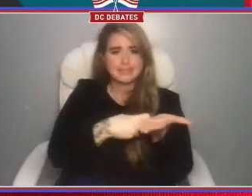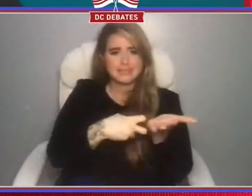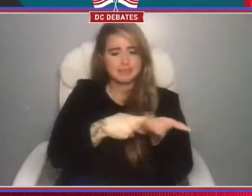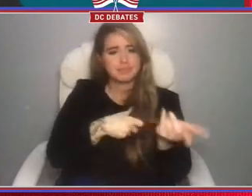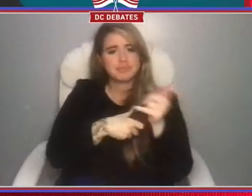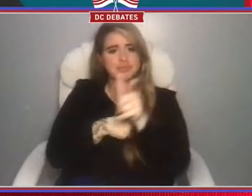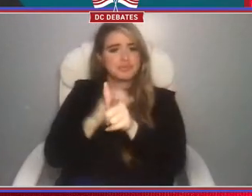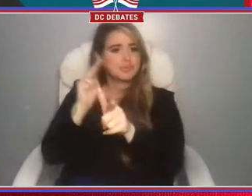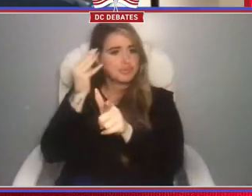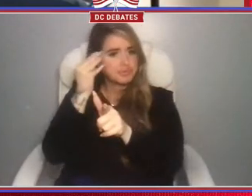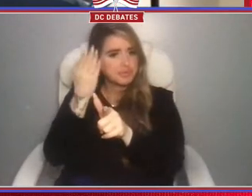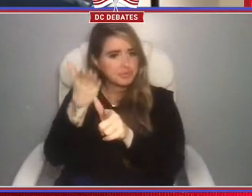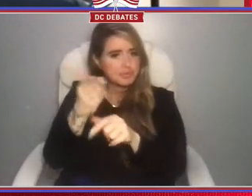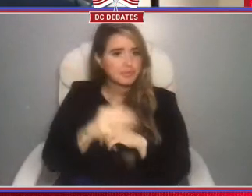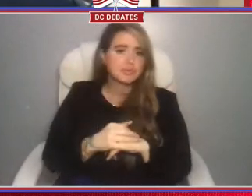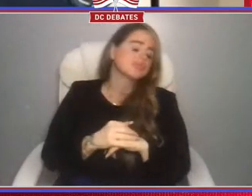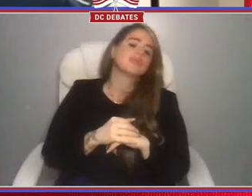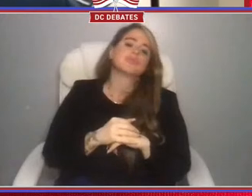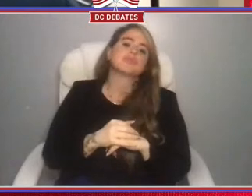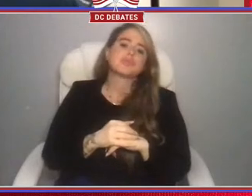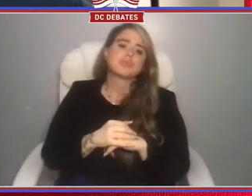Mr. Butler.